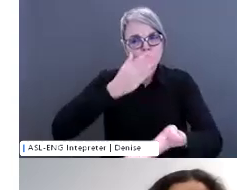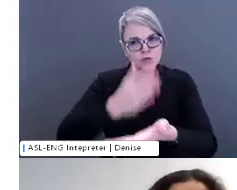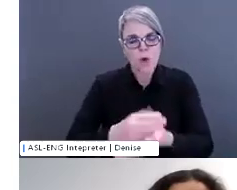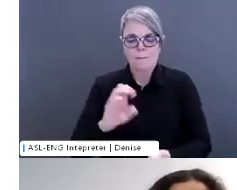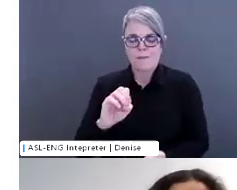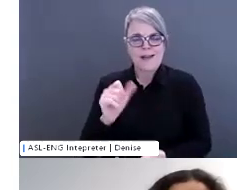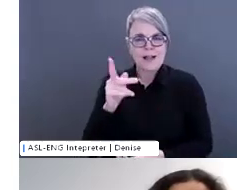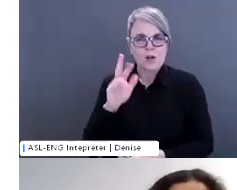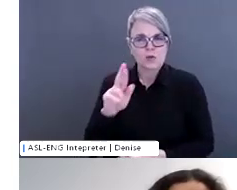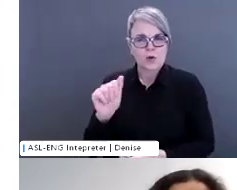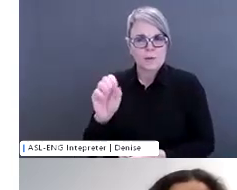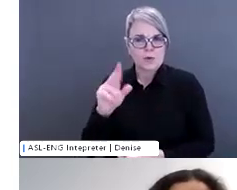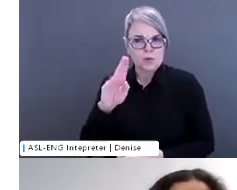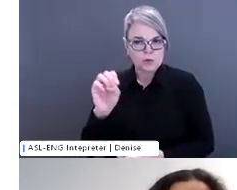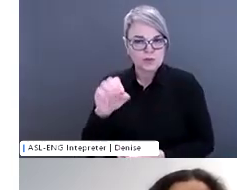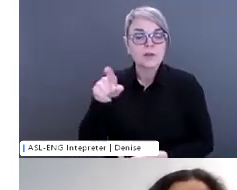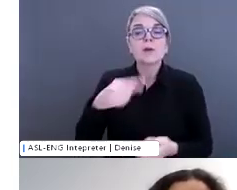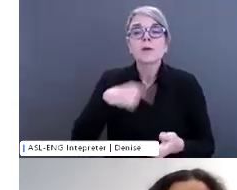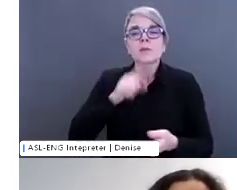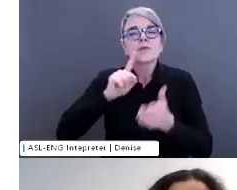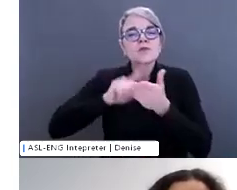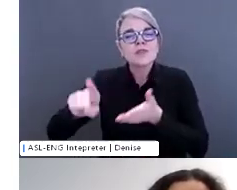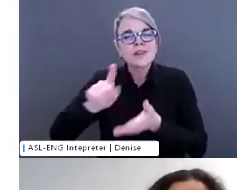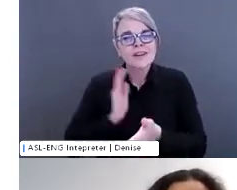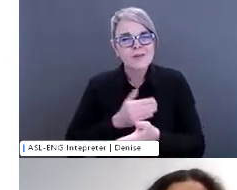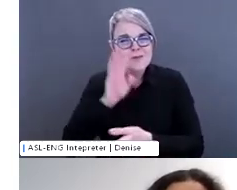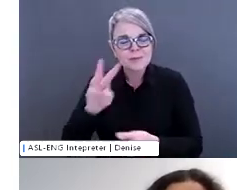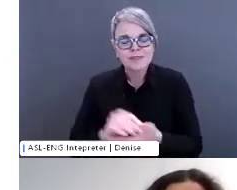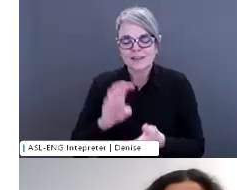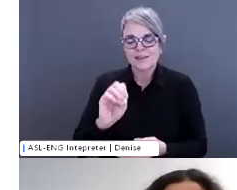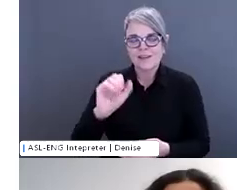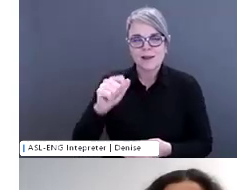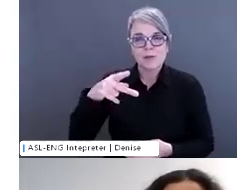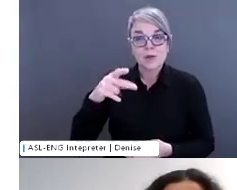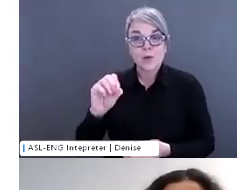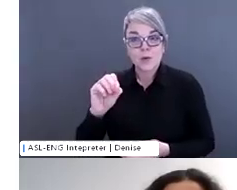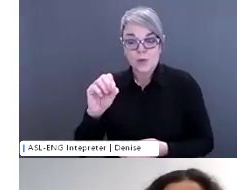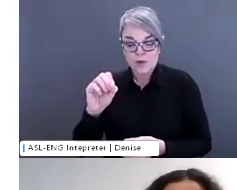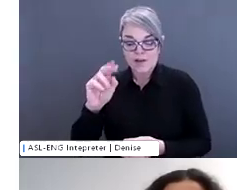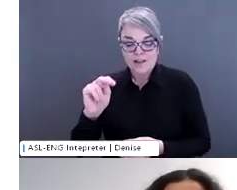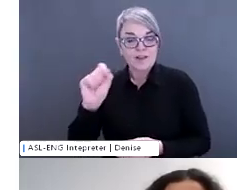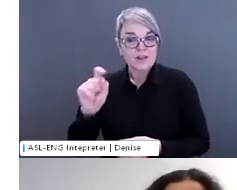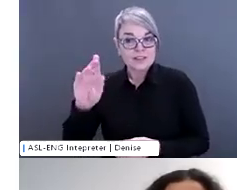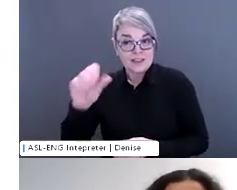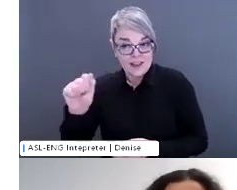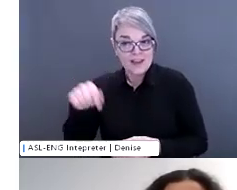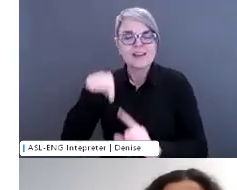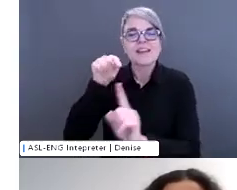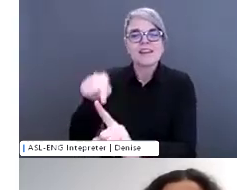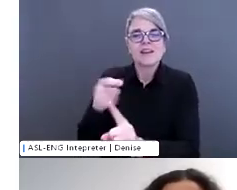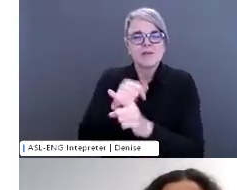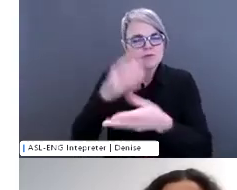at eapon.ca and you'll find numerous resources and information on elder abuse,